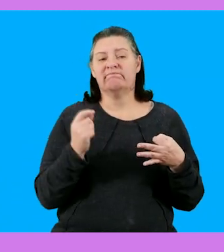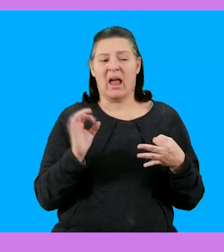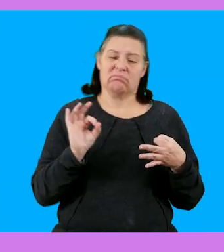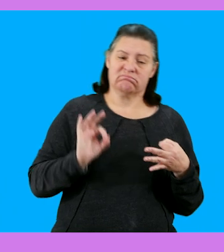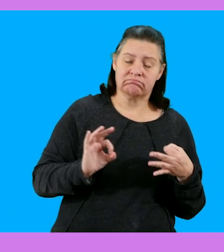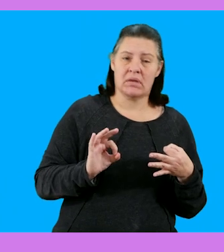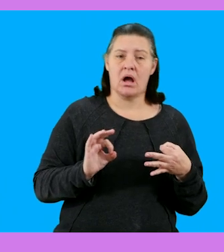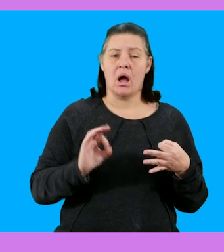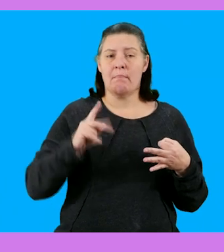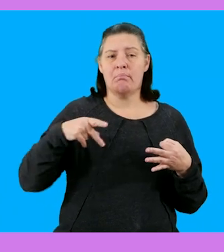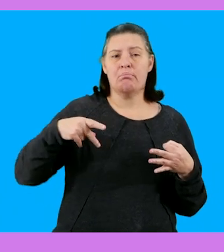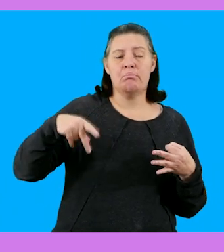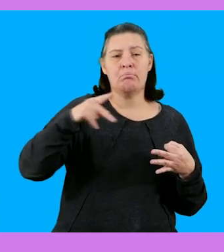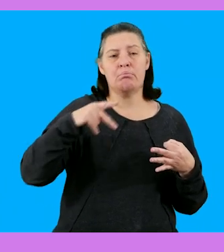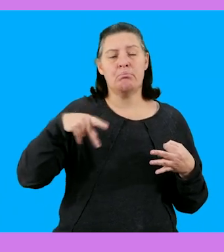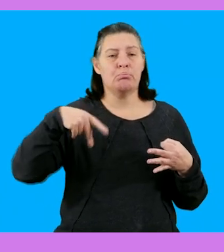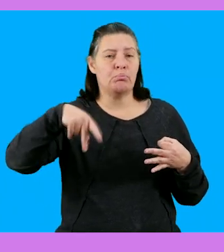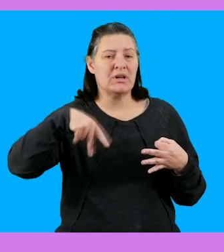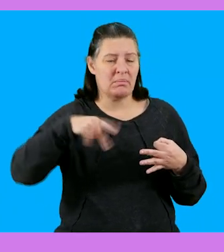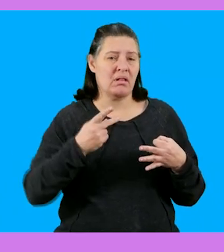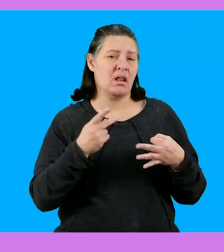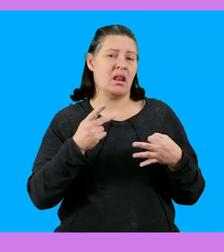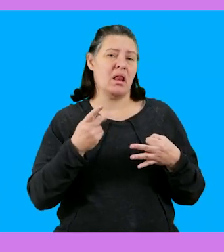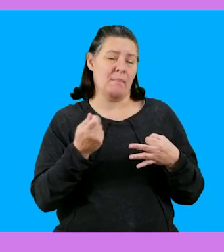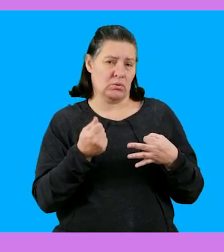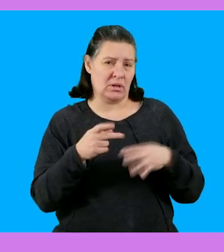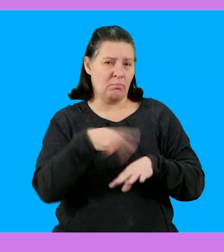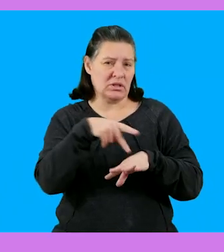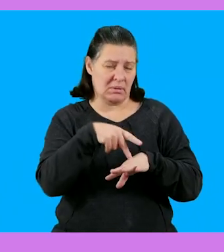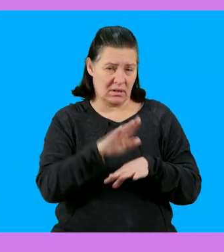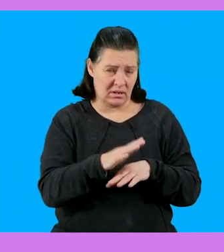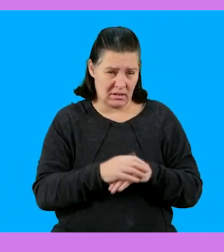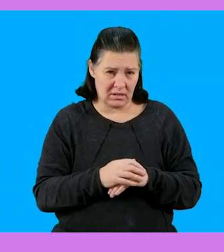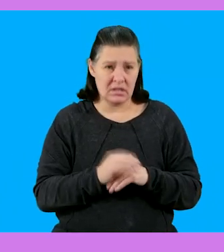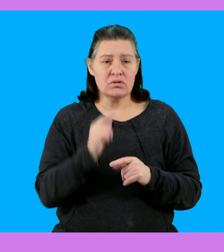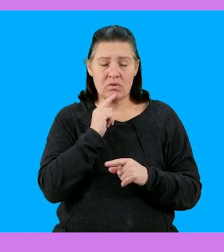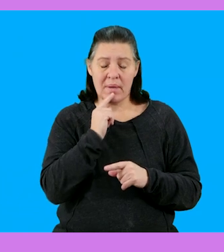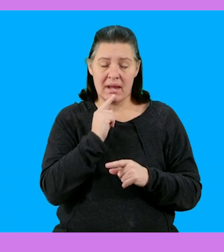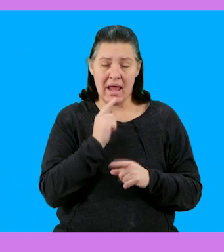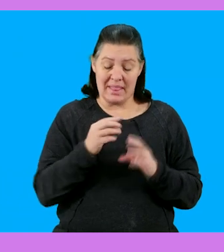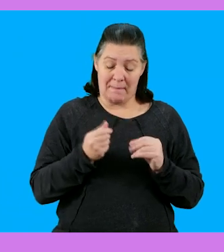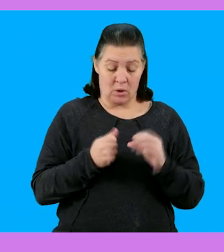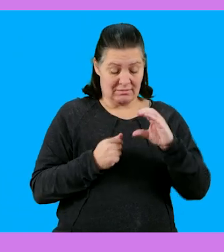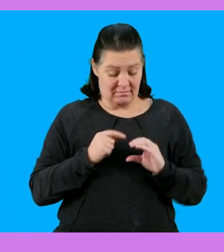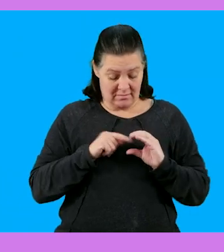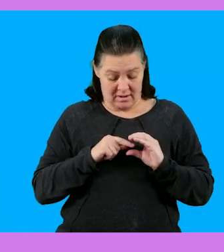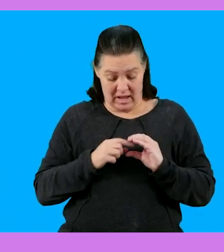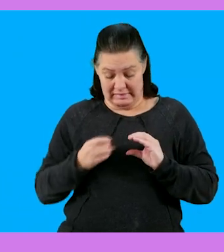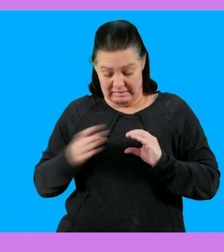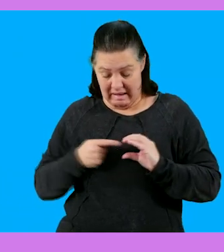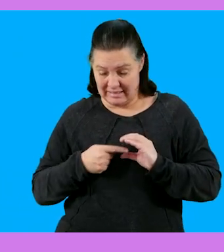amount. Also important to note is that the principal amount is the original amount of money initially invested or